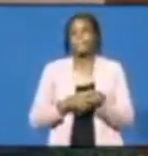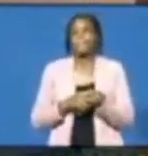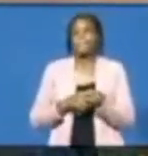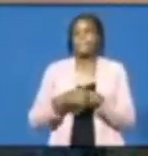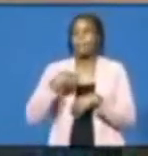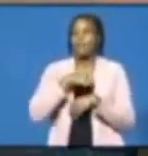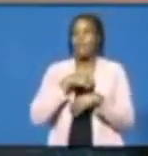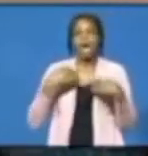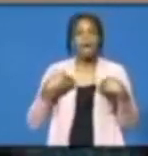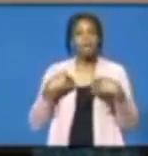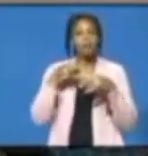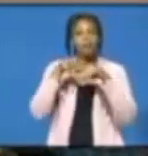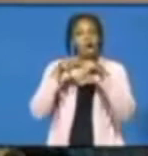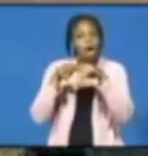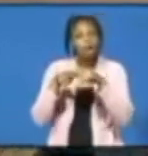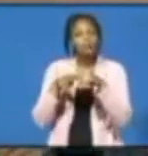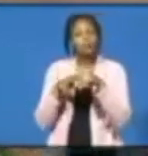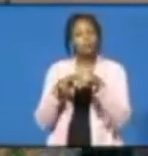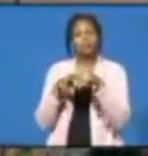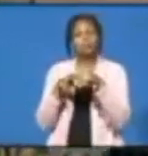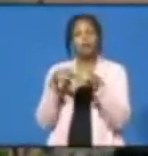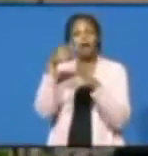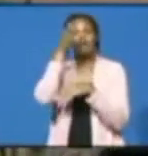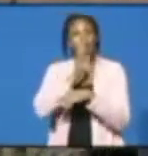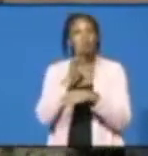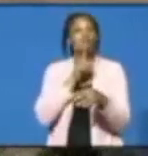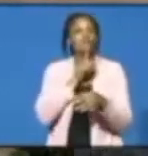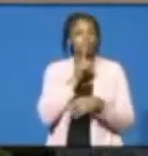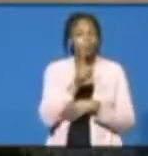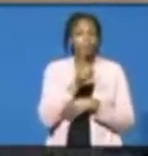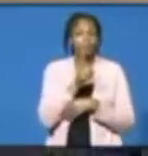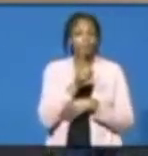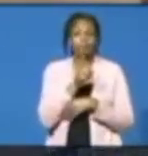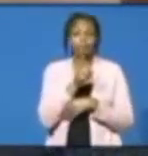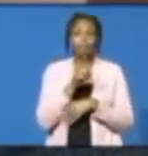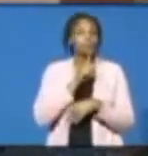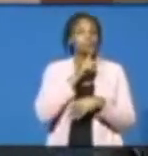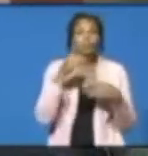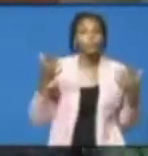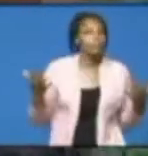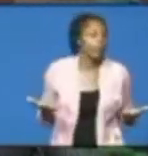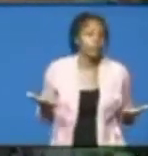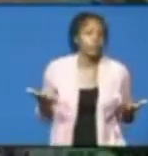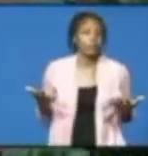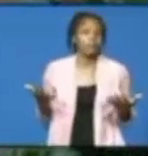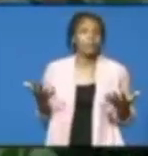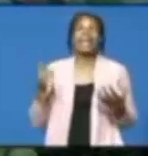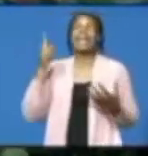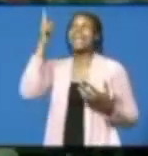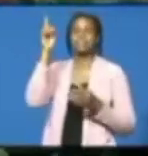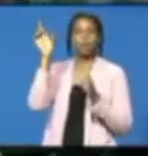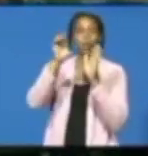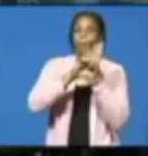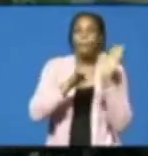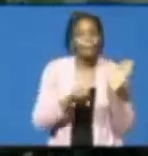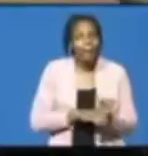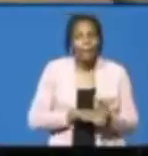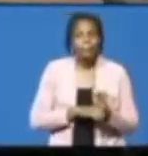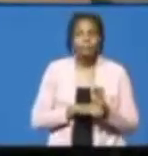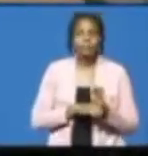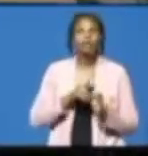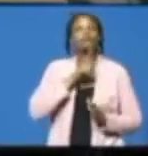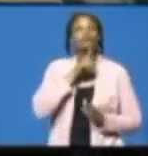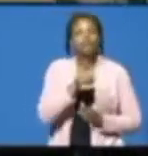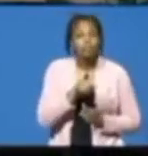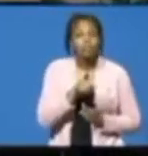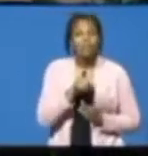We have the salt of God's truth. And the truth is that his commandments are